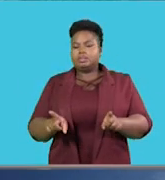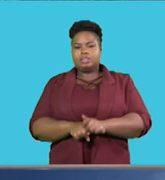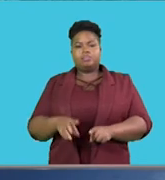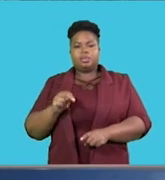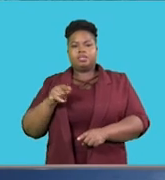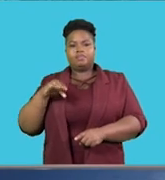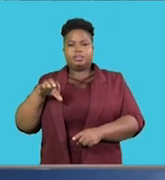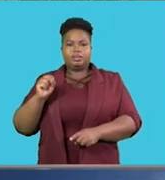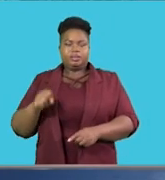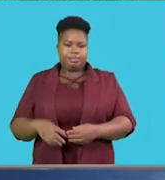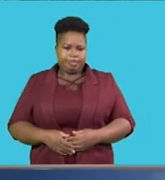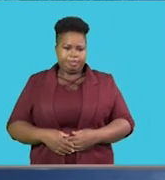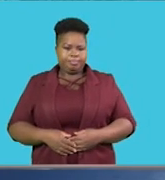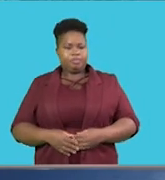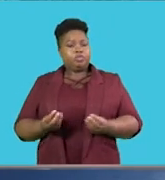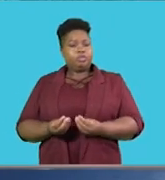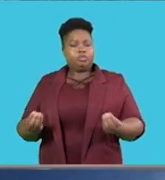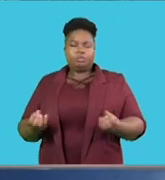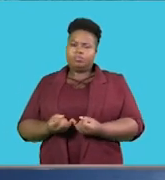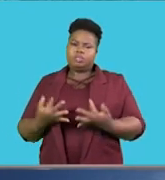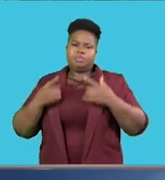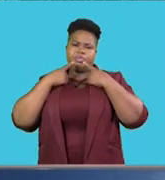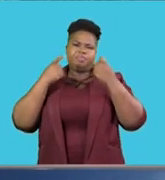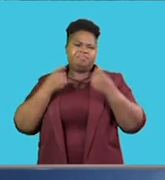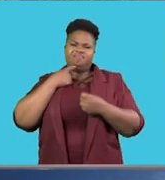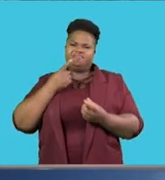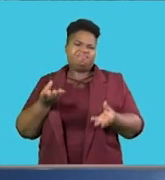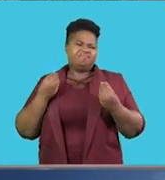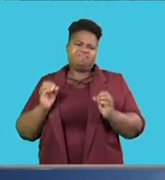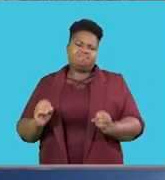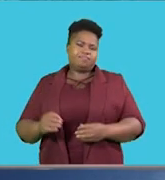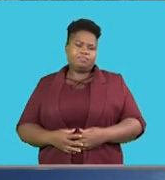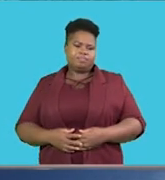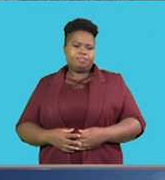fast. Abantwana abaningi bayakhala bathi aba receive yeah.